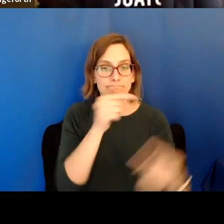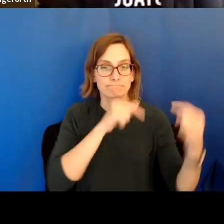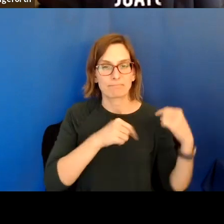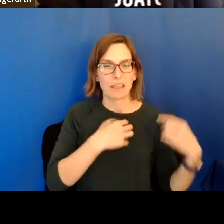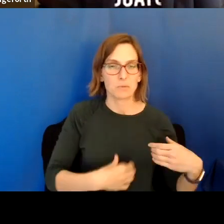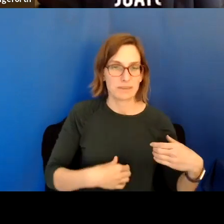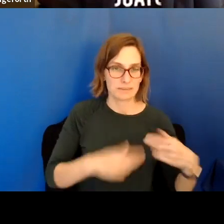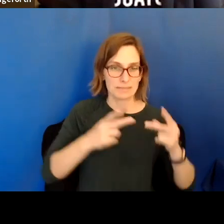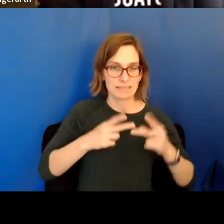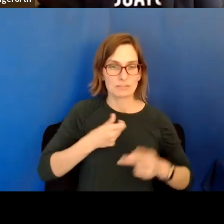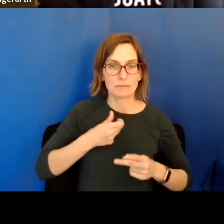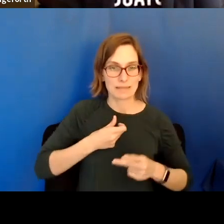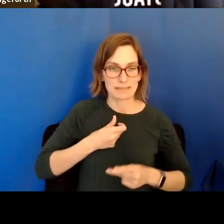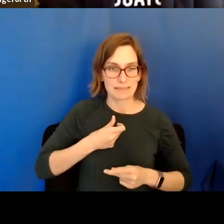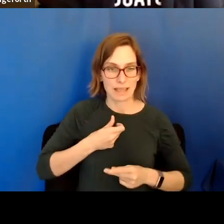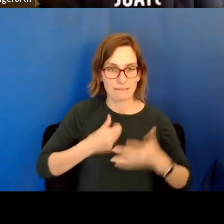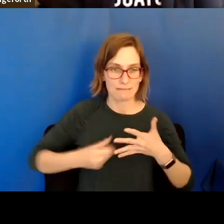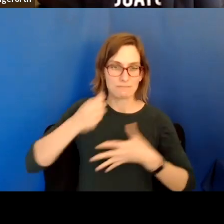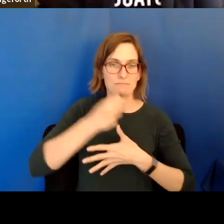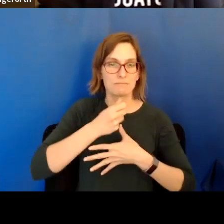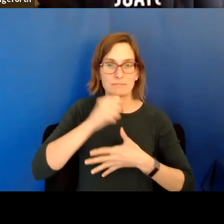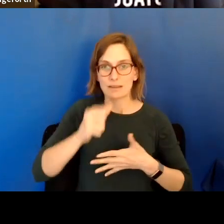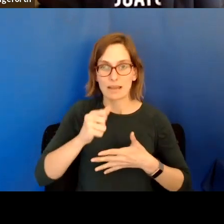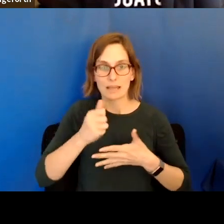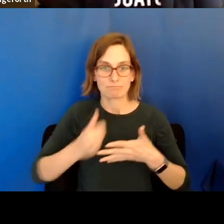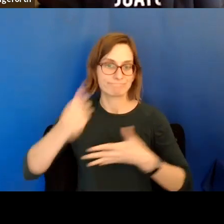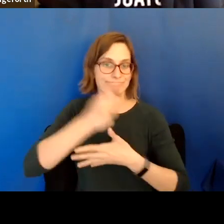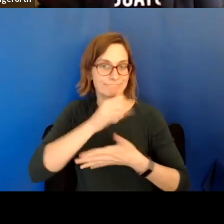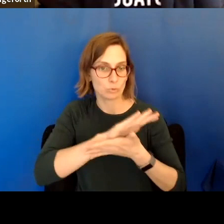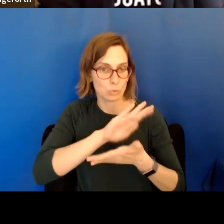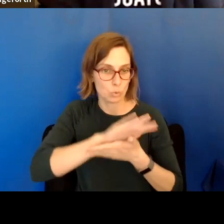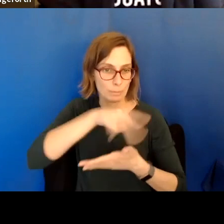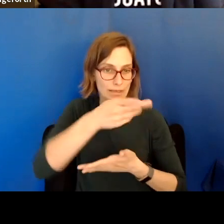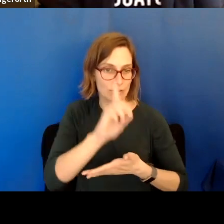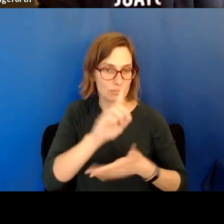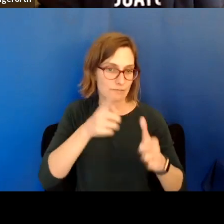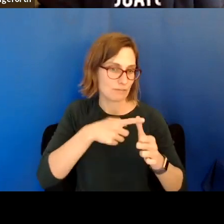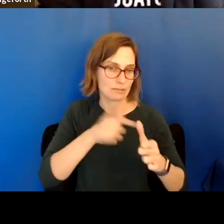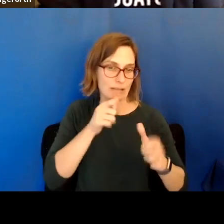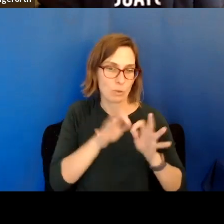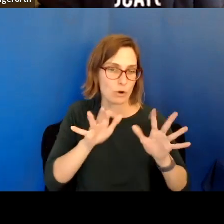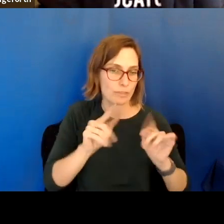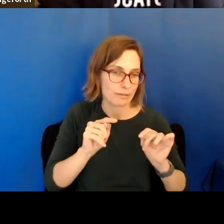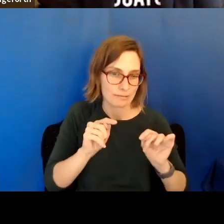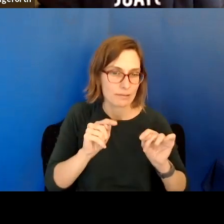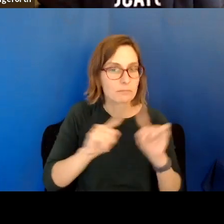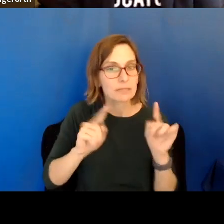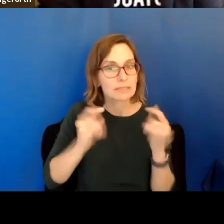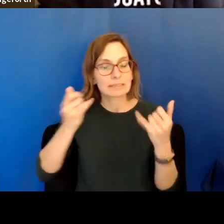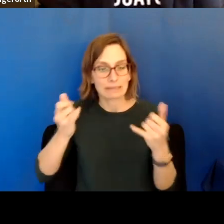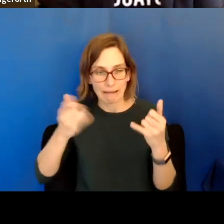would have positioned myself first and not the PhD and not academia first. It wasn't worth it. But now I know how